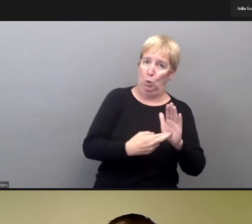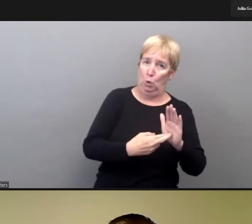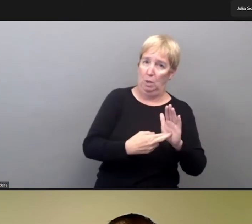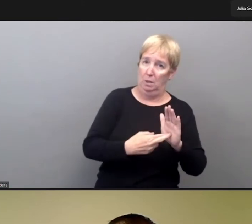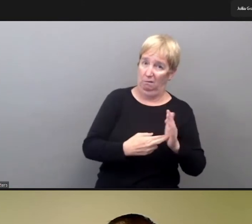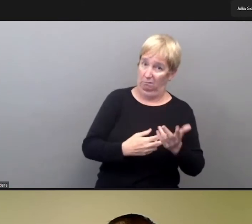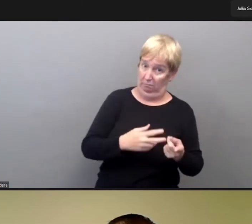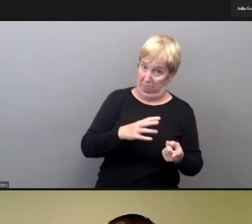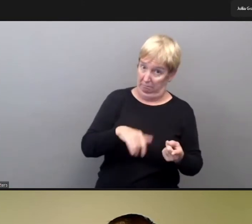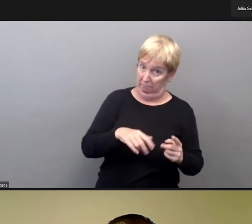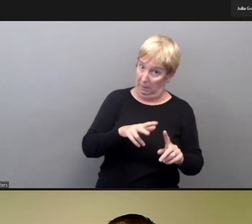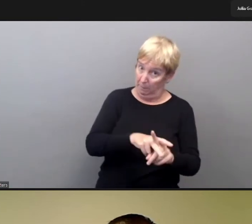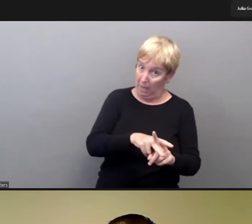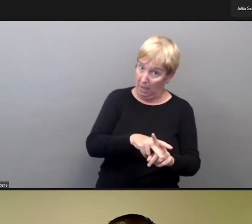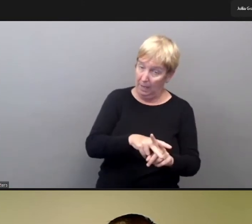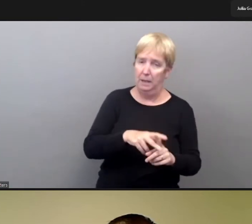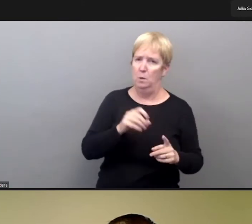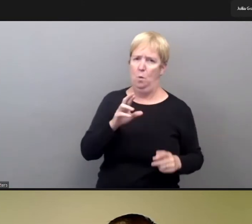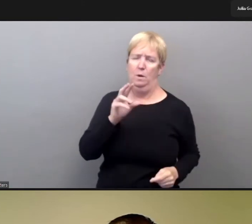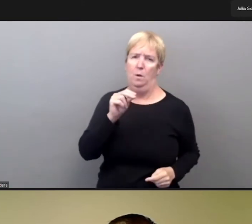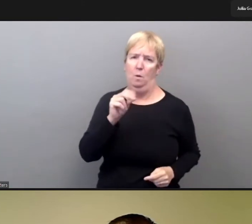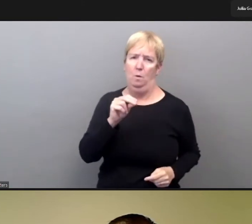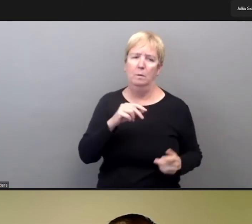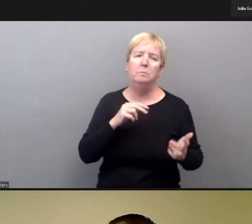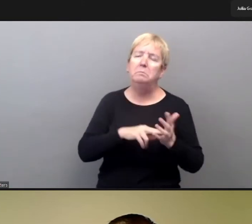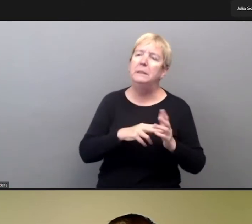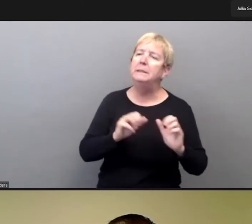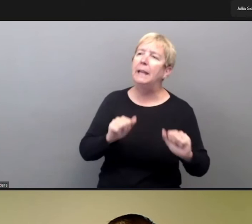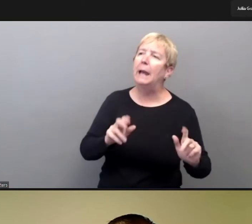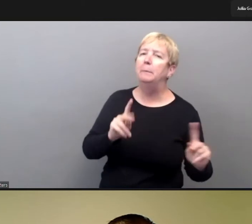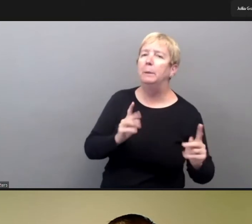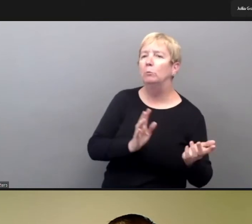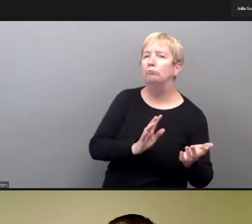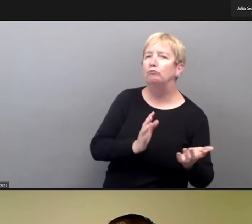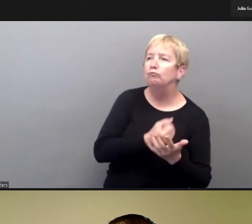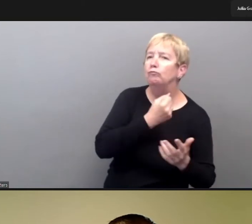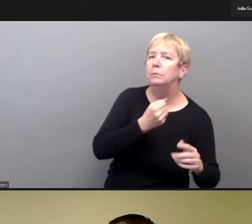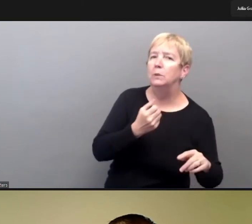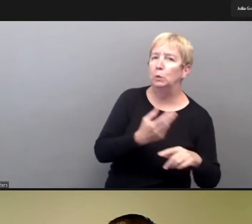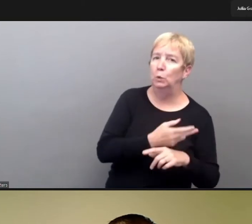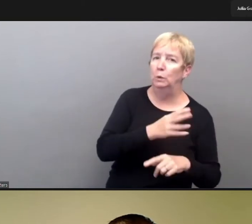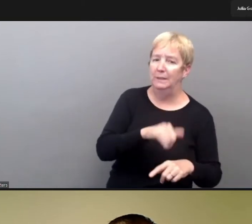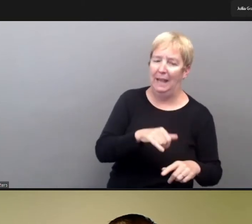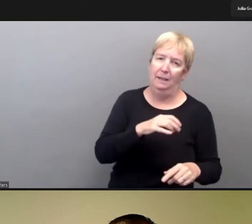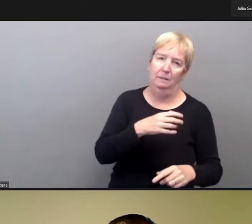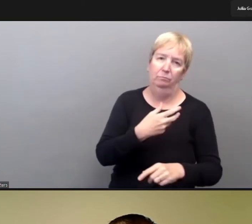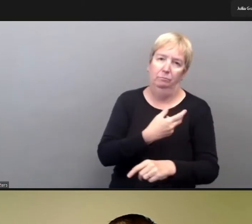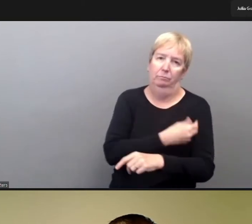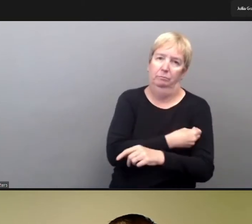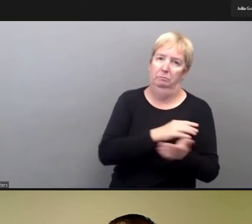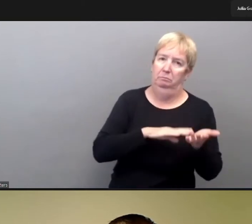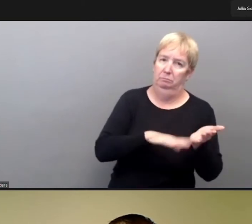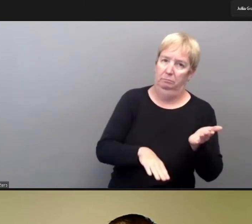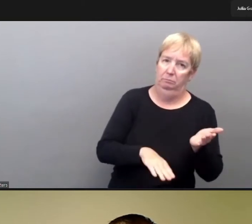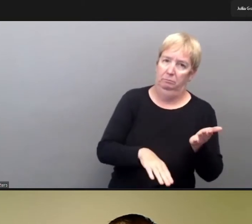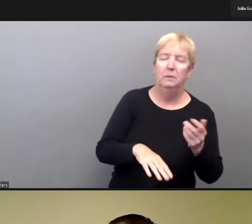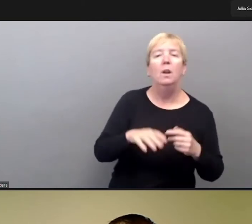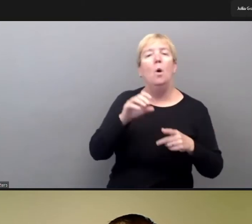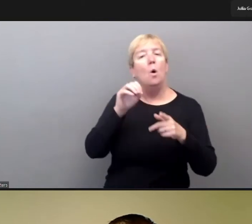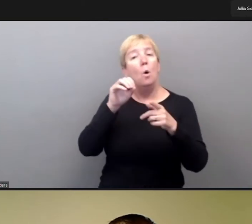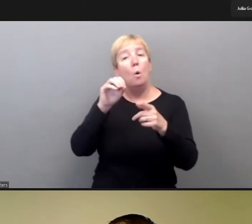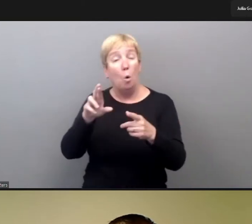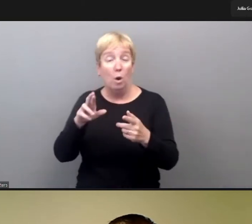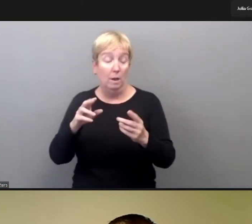not, Dr. Strace, I'm wondering if you anticipate there would be a public health order that sort of spoke to that issue.